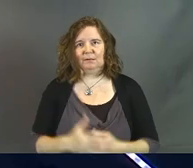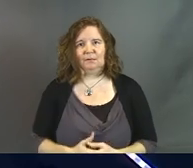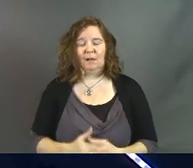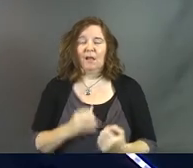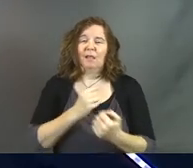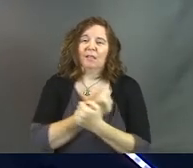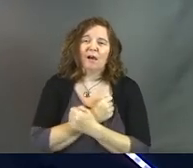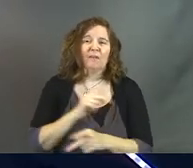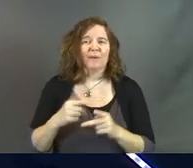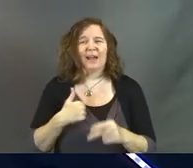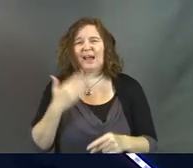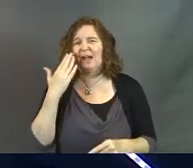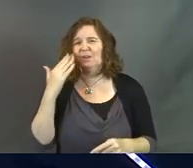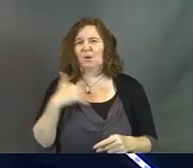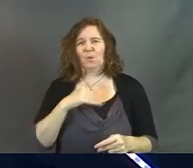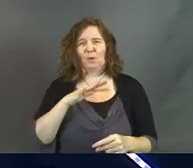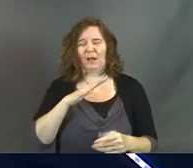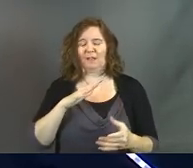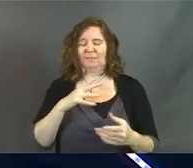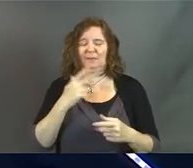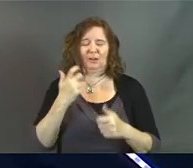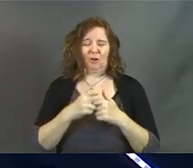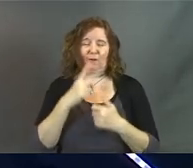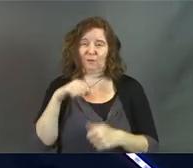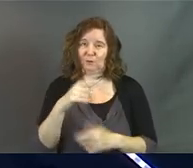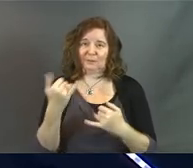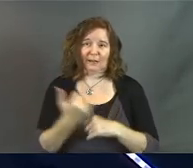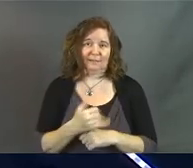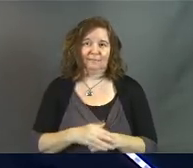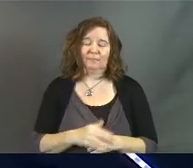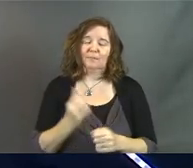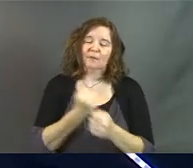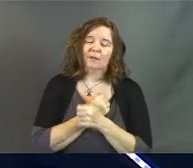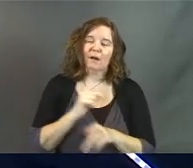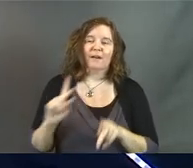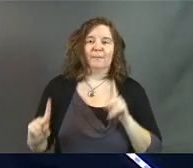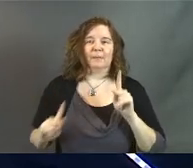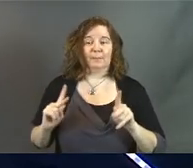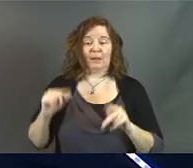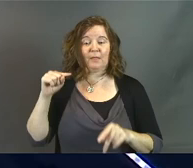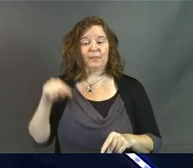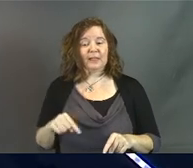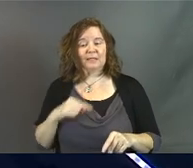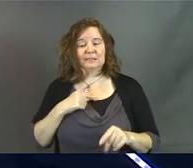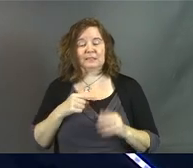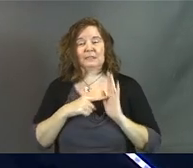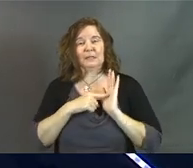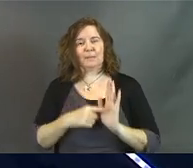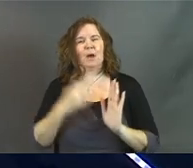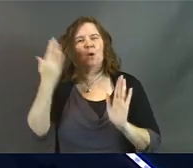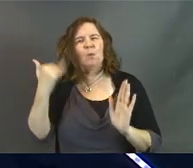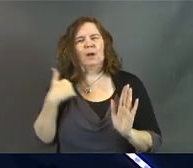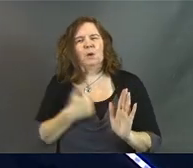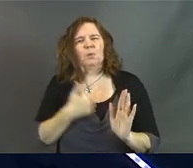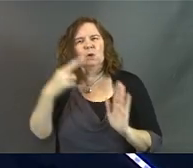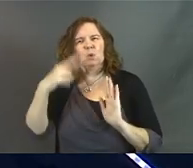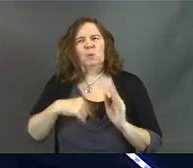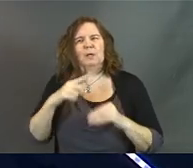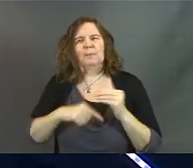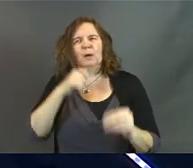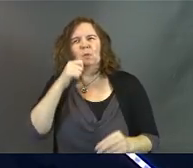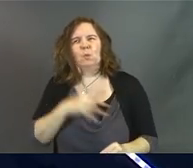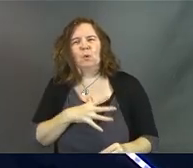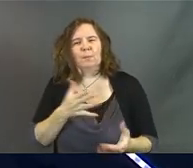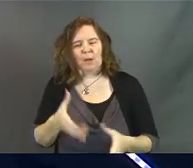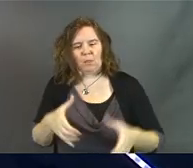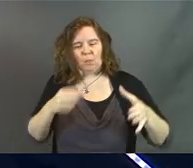And love people. I know I've messed with you today. Love people. This is the model. Why did we read about the woman